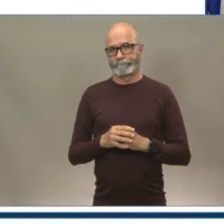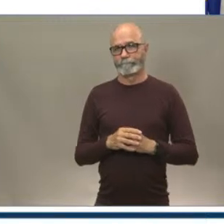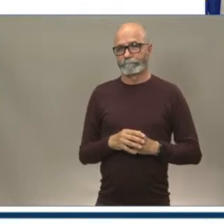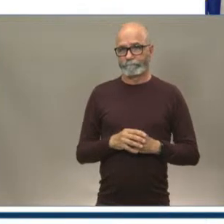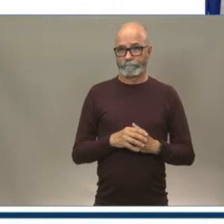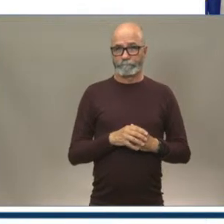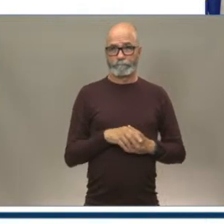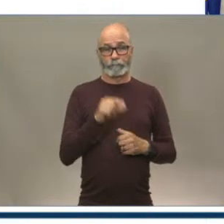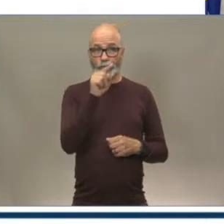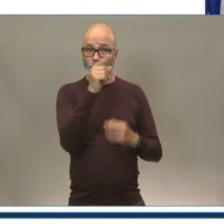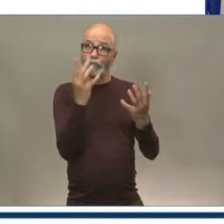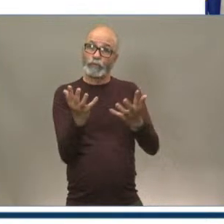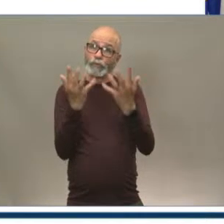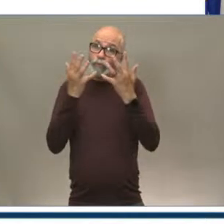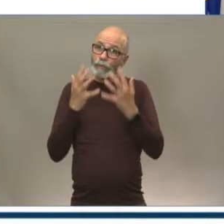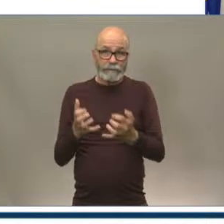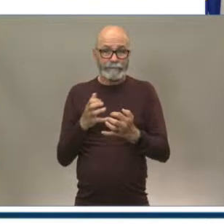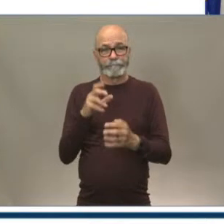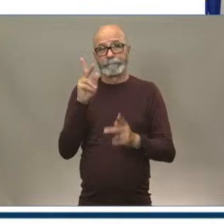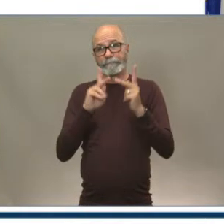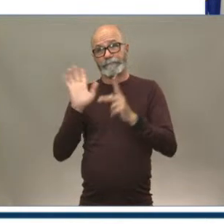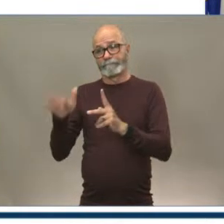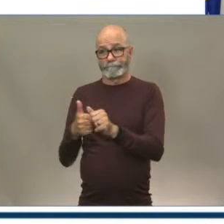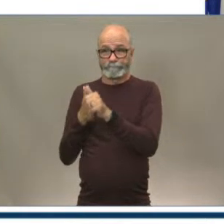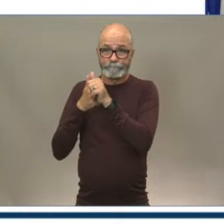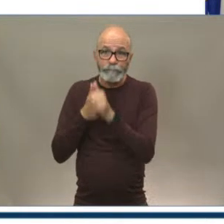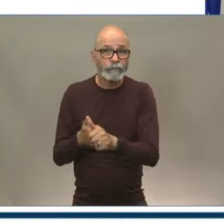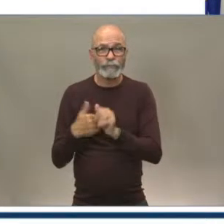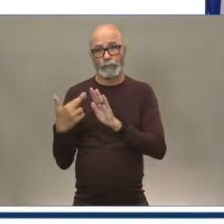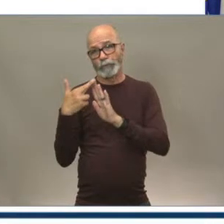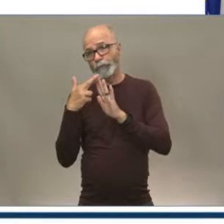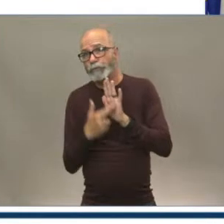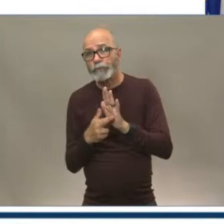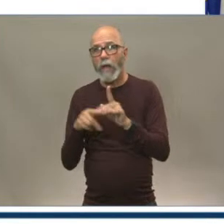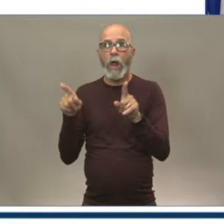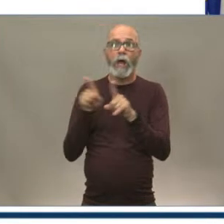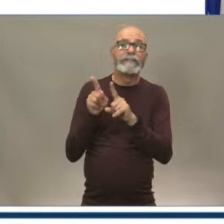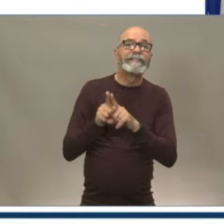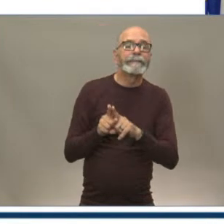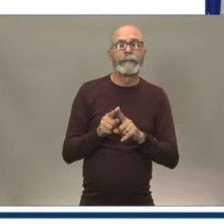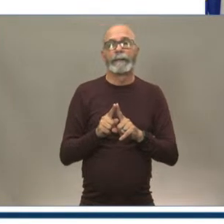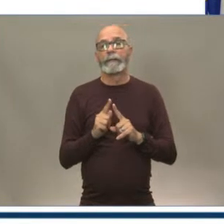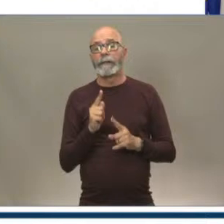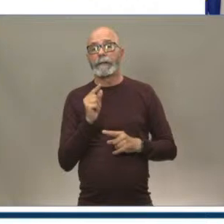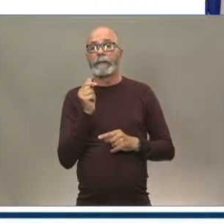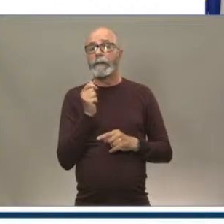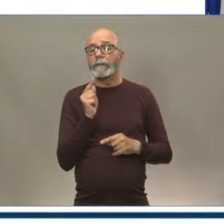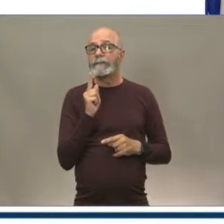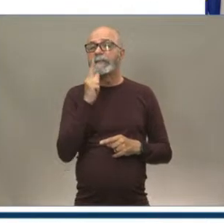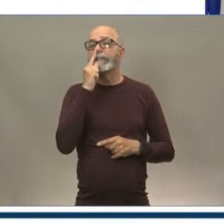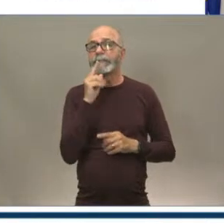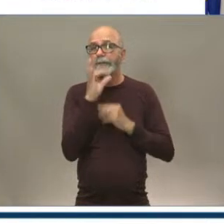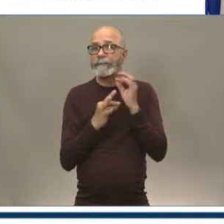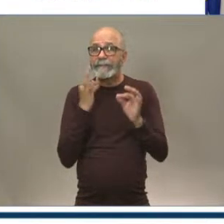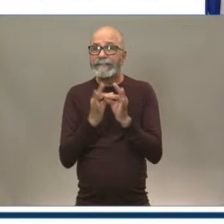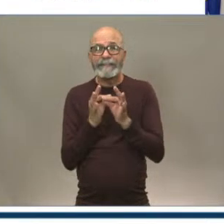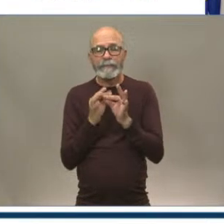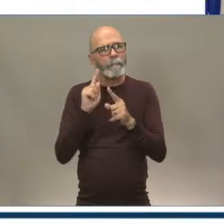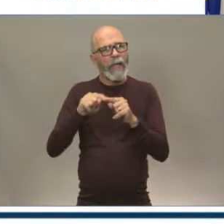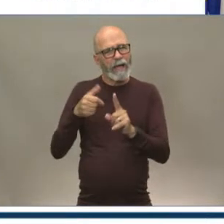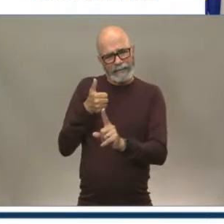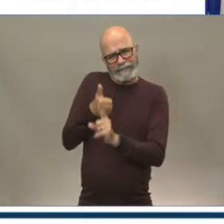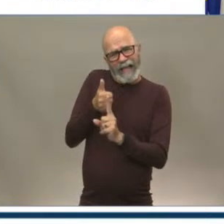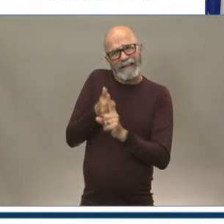to the guidelines you've laid out for testing, is there anything that you can do within the system to alleviate some of those